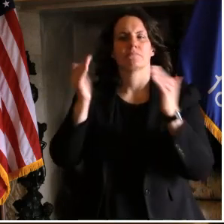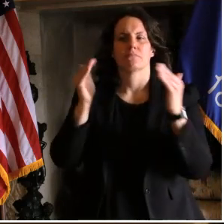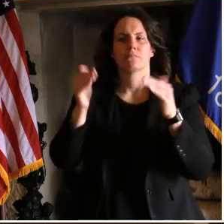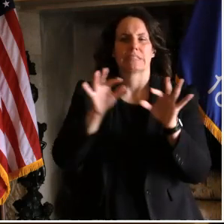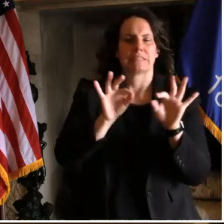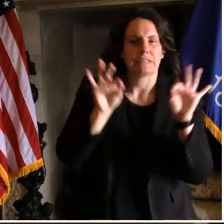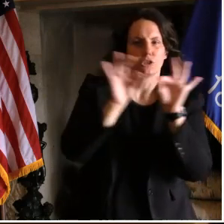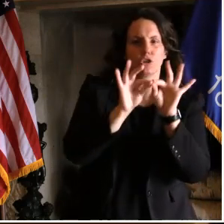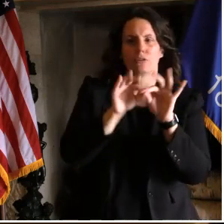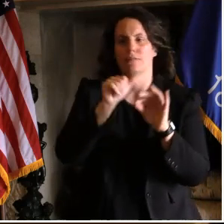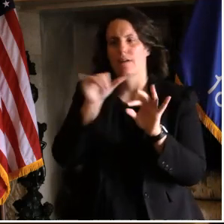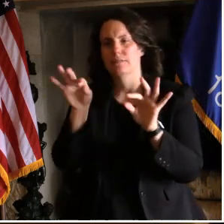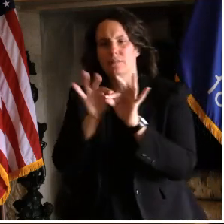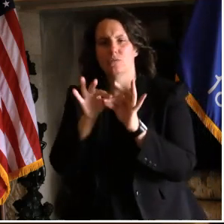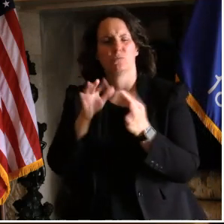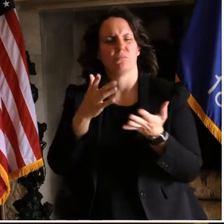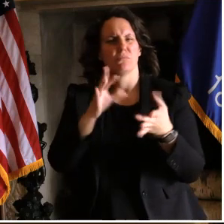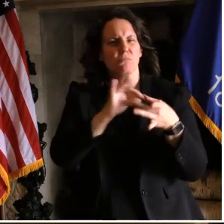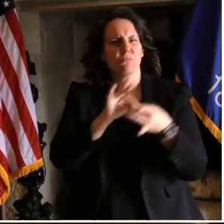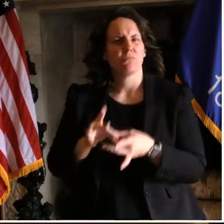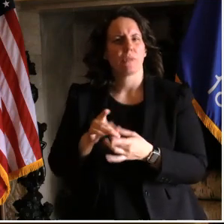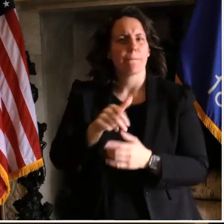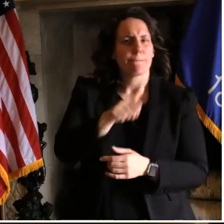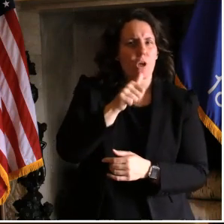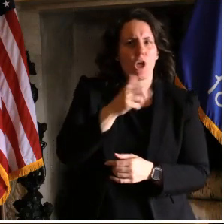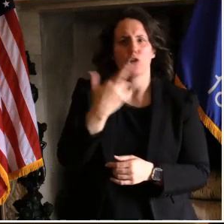Do they have to cease pickups and deliveries?